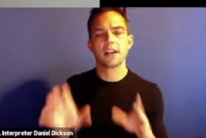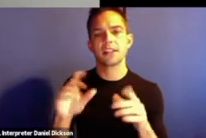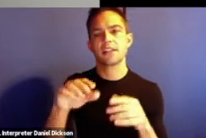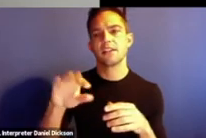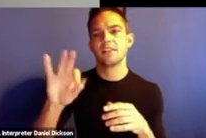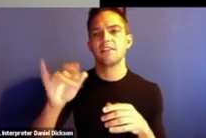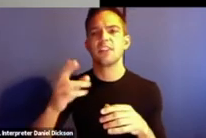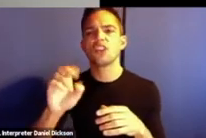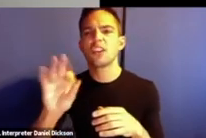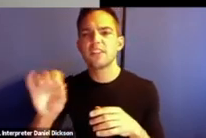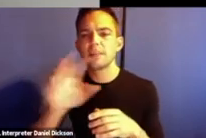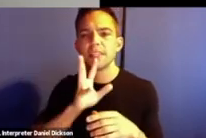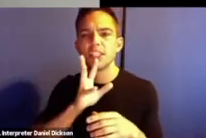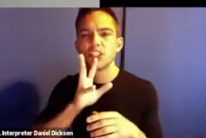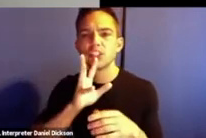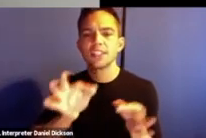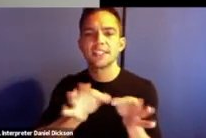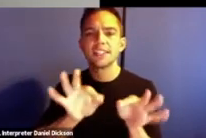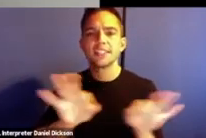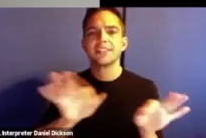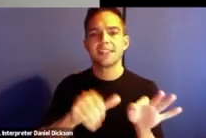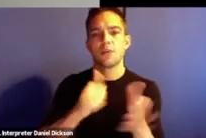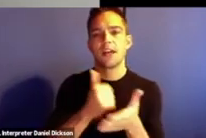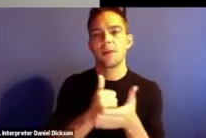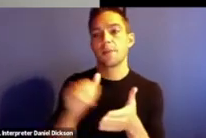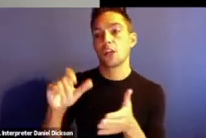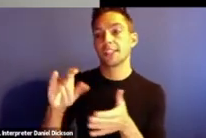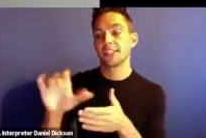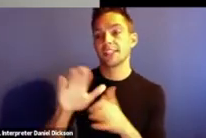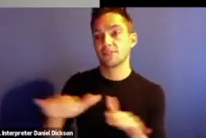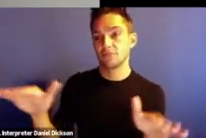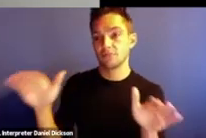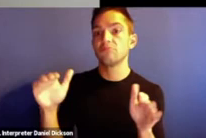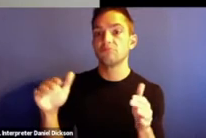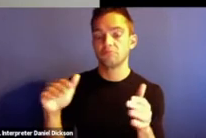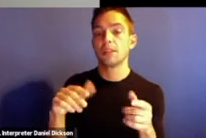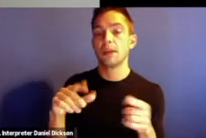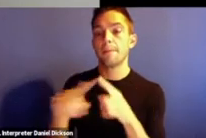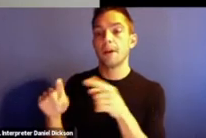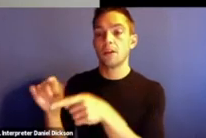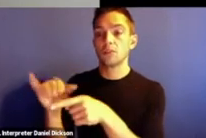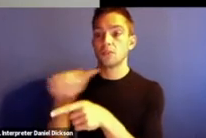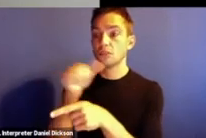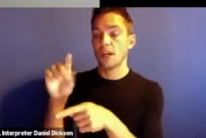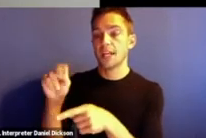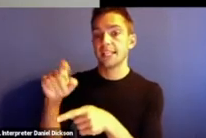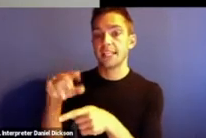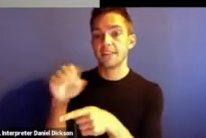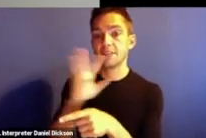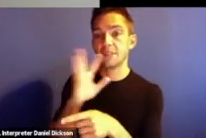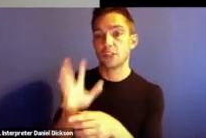speech, that often helps autistic students. But it might also help any student who is a non-native speaker of whatever